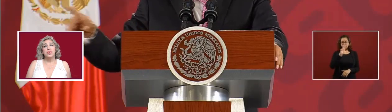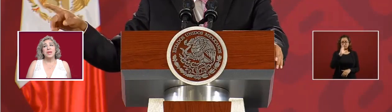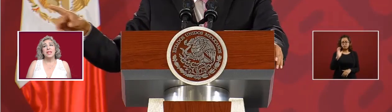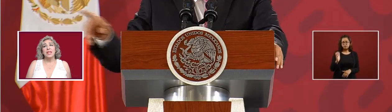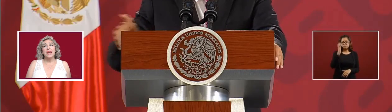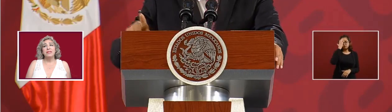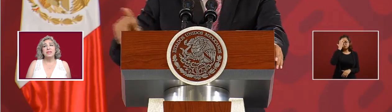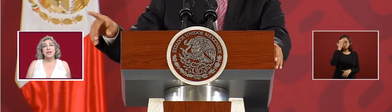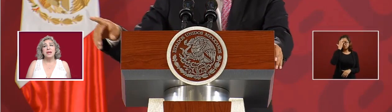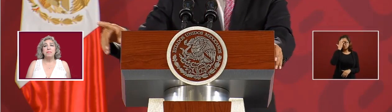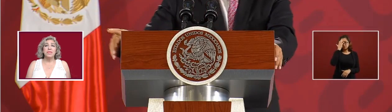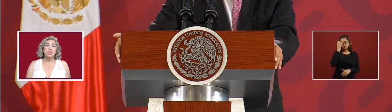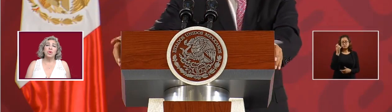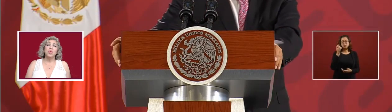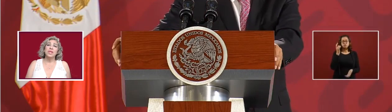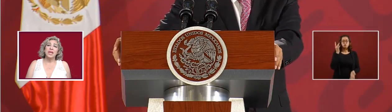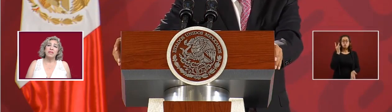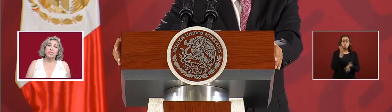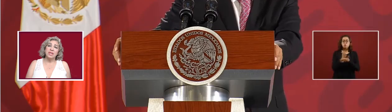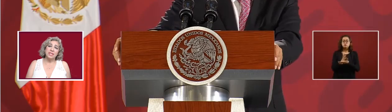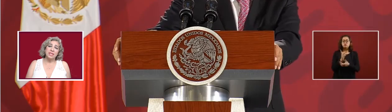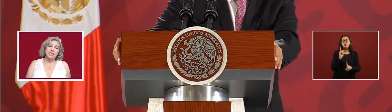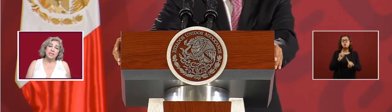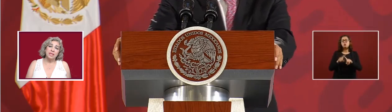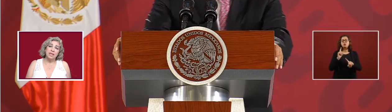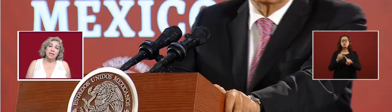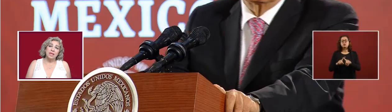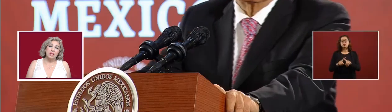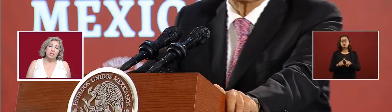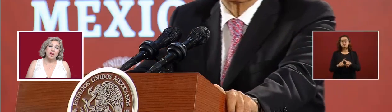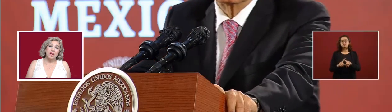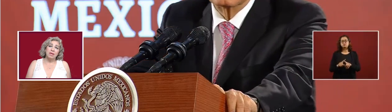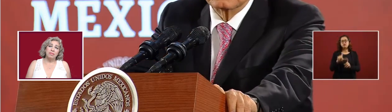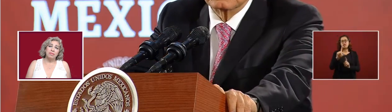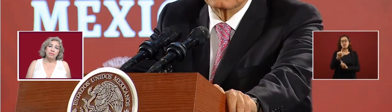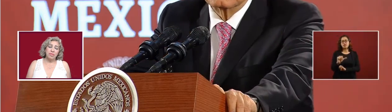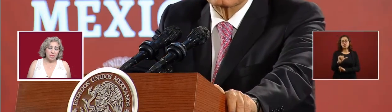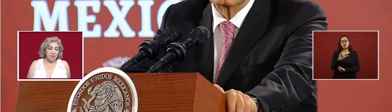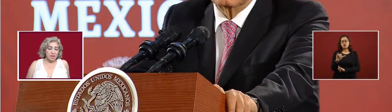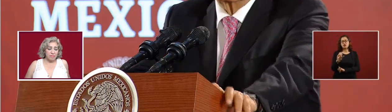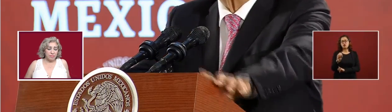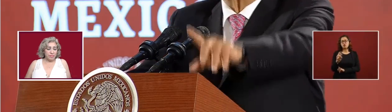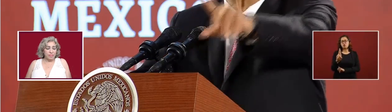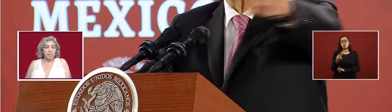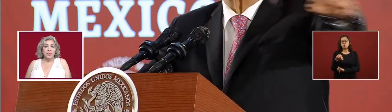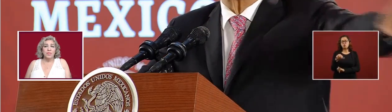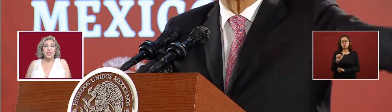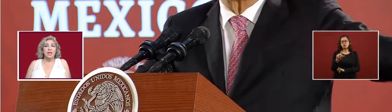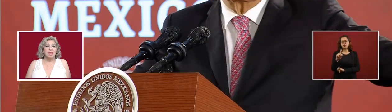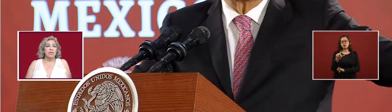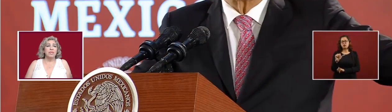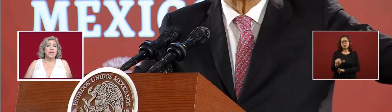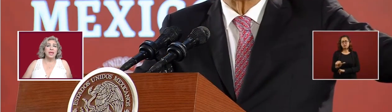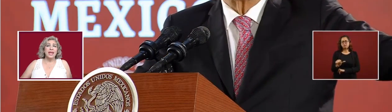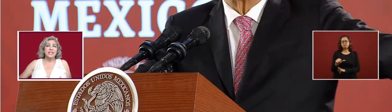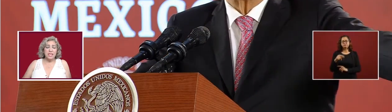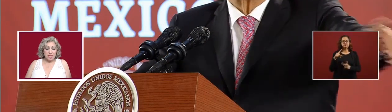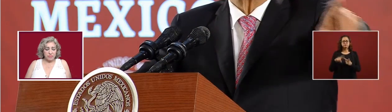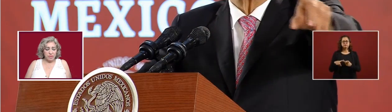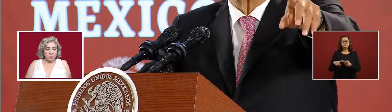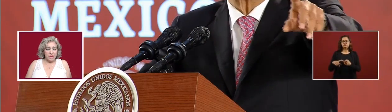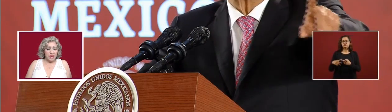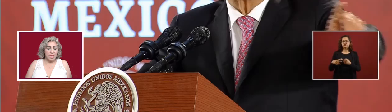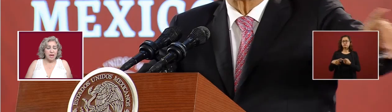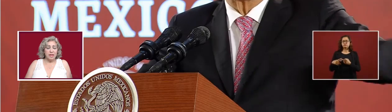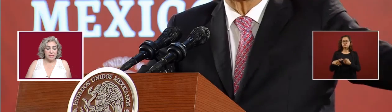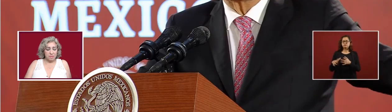during a lot of time, it would only cover us, uh, for the, the exodus